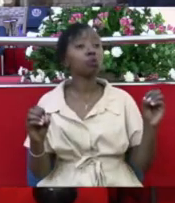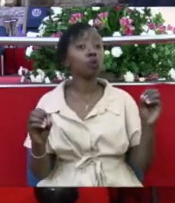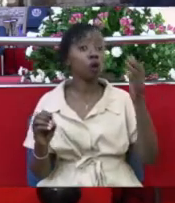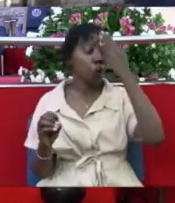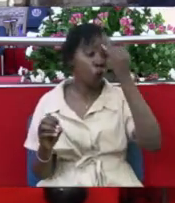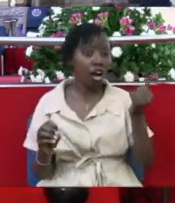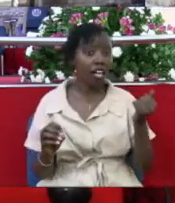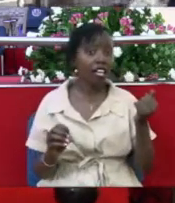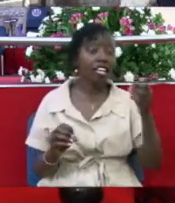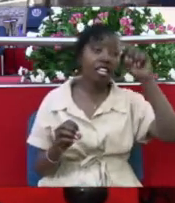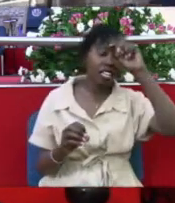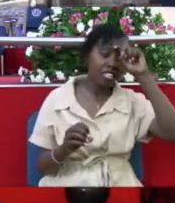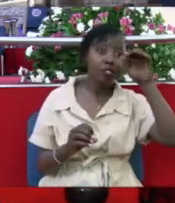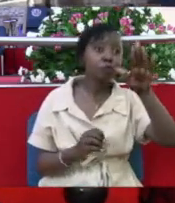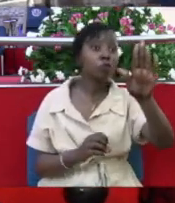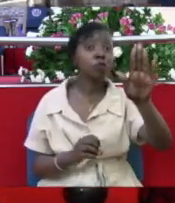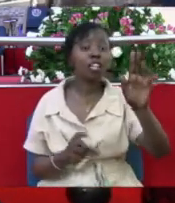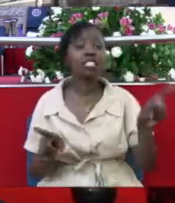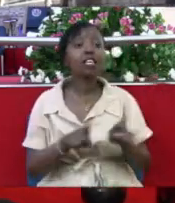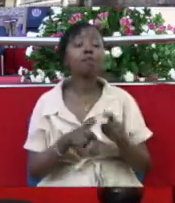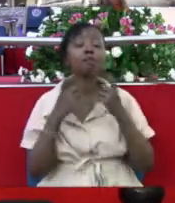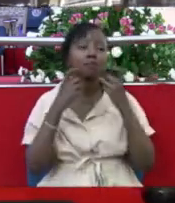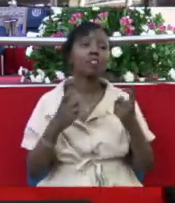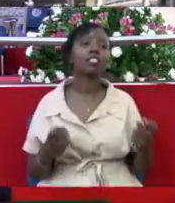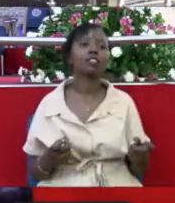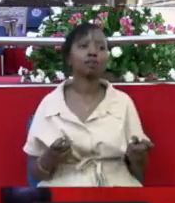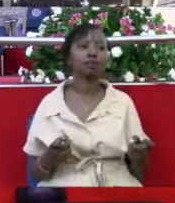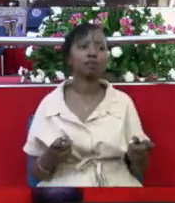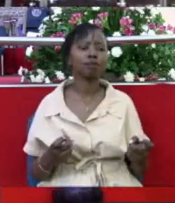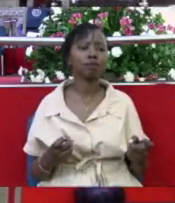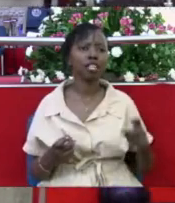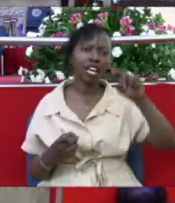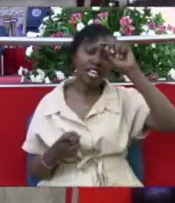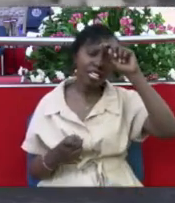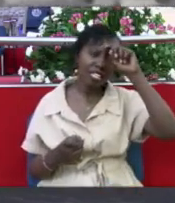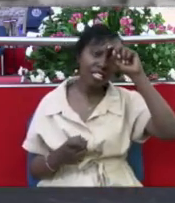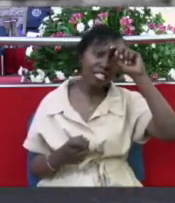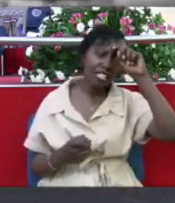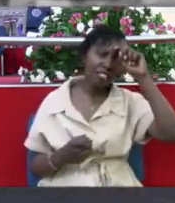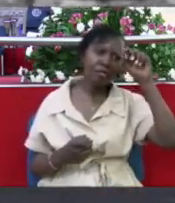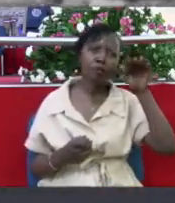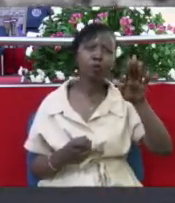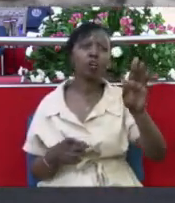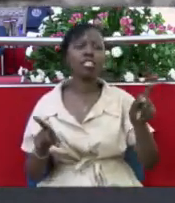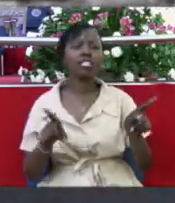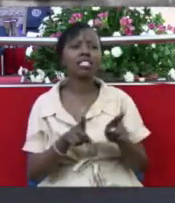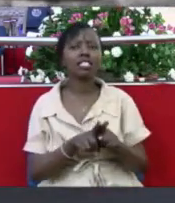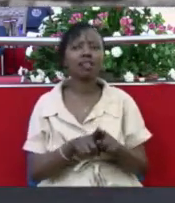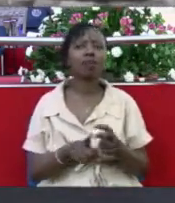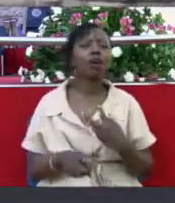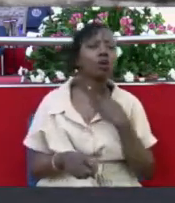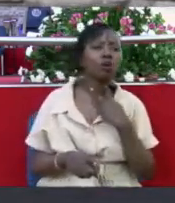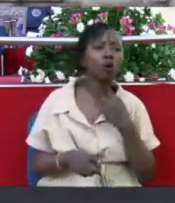Egypt was sin. Kwa sababu Misri yako ikawa ni dhambi. Your Egypt was the enslavement of sin. Misri yako